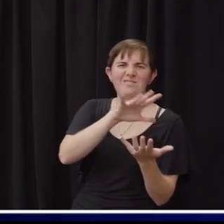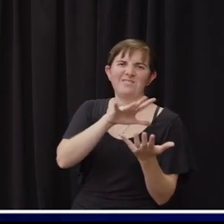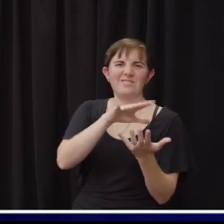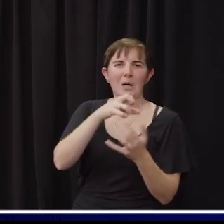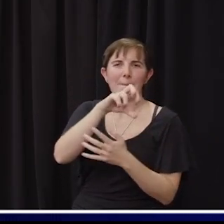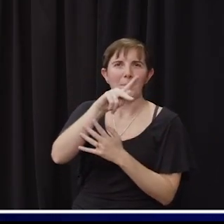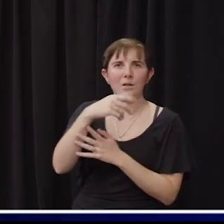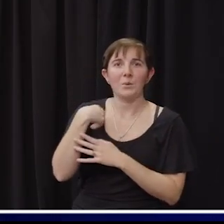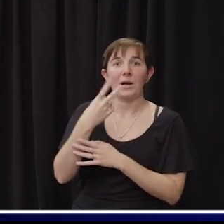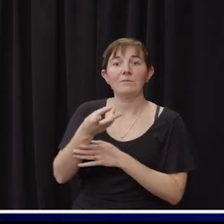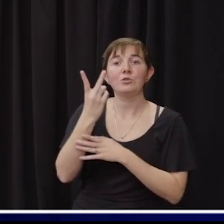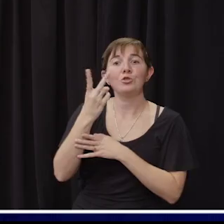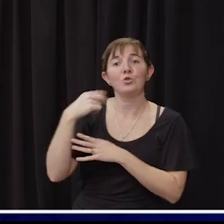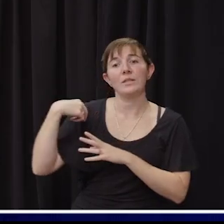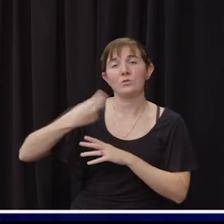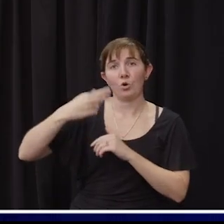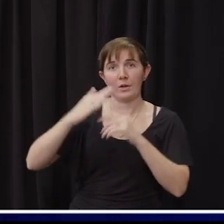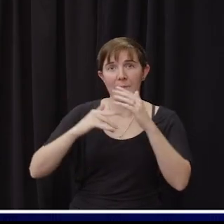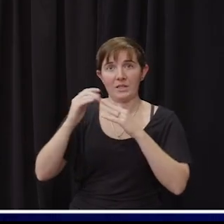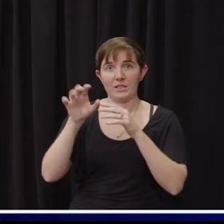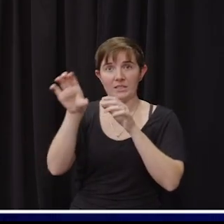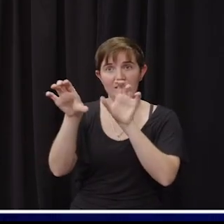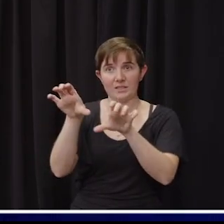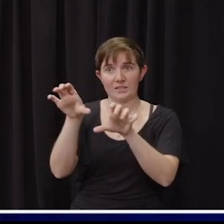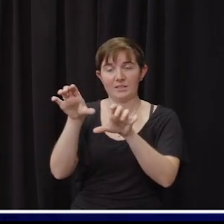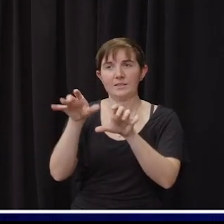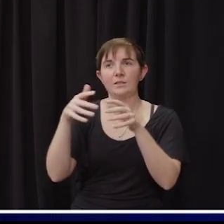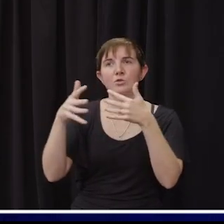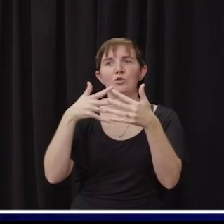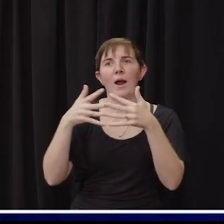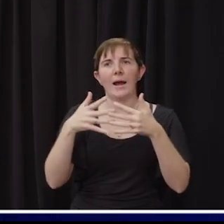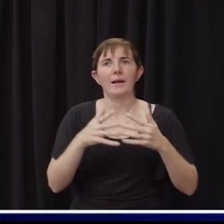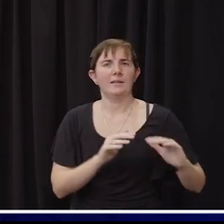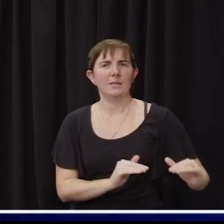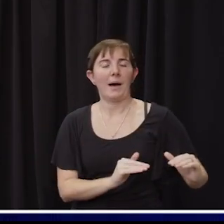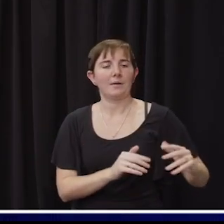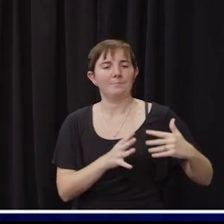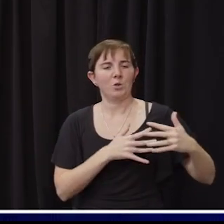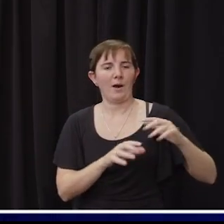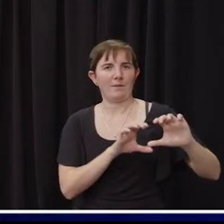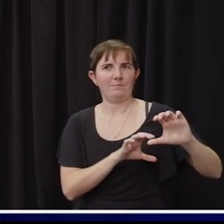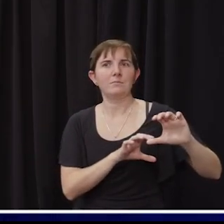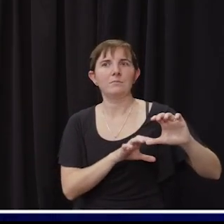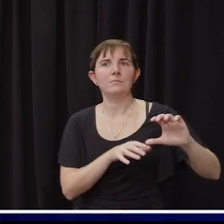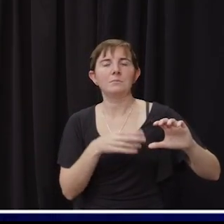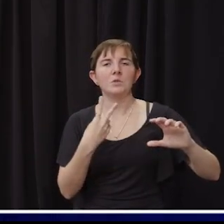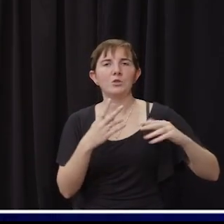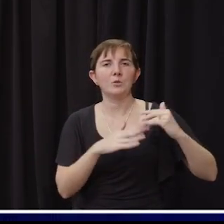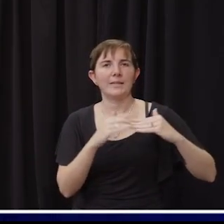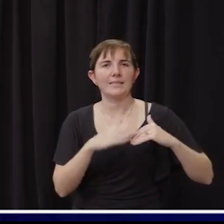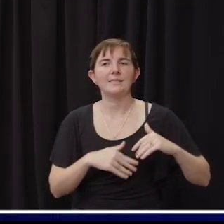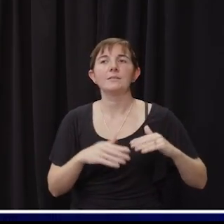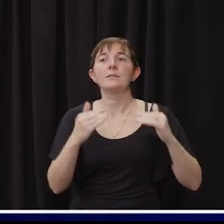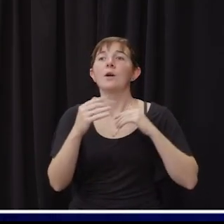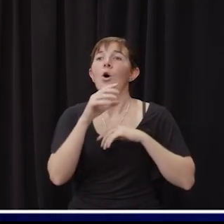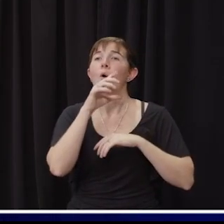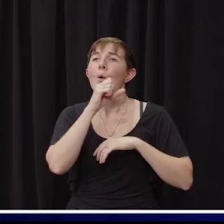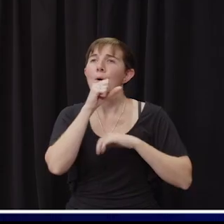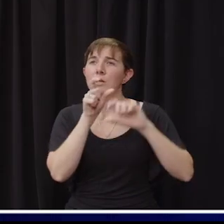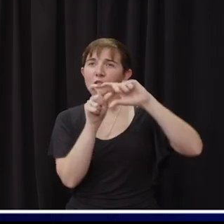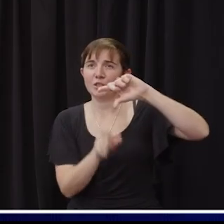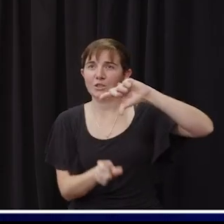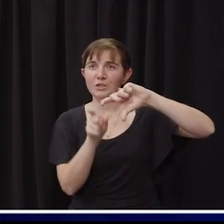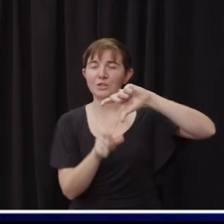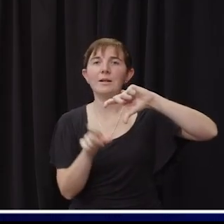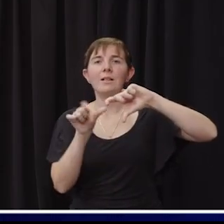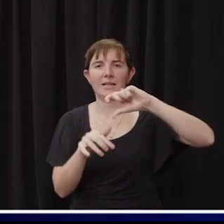with the 2 historic buildings shown in gray at the bottom of the screen. So in orange, these are the places